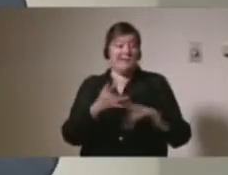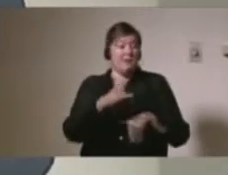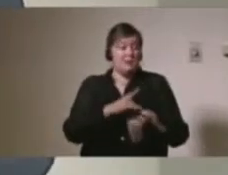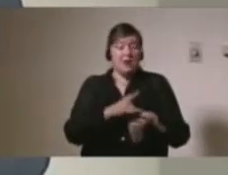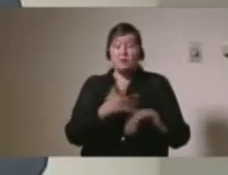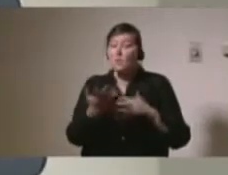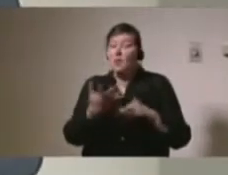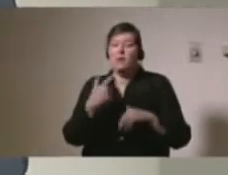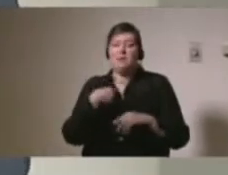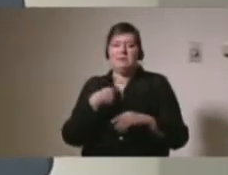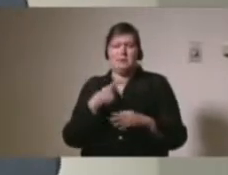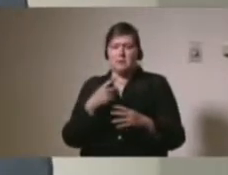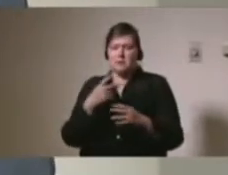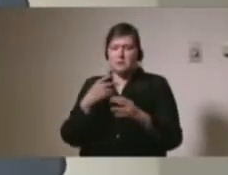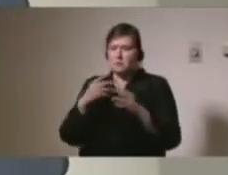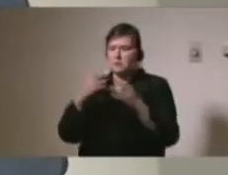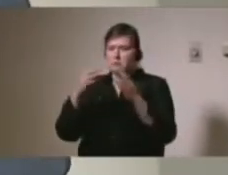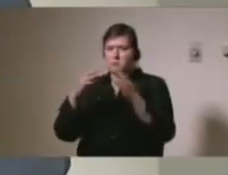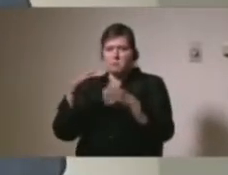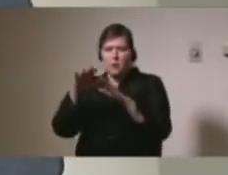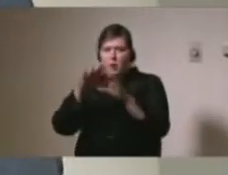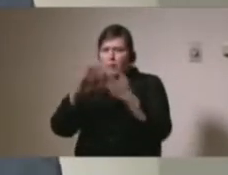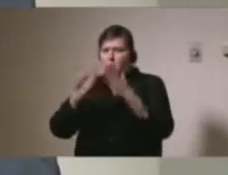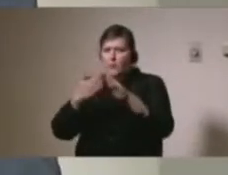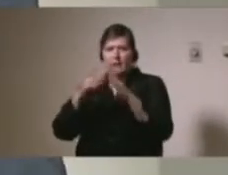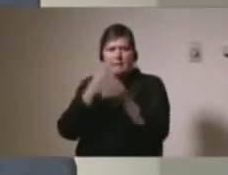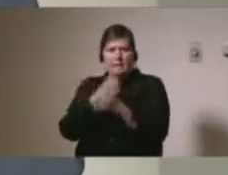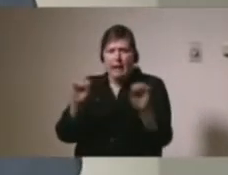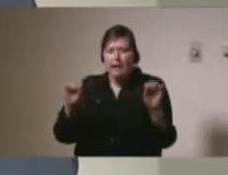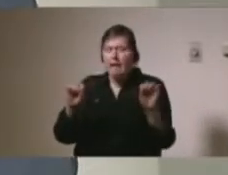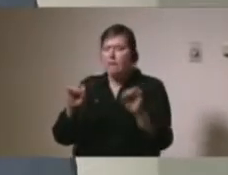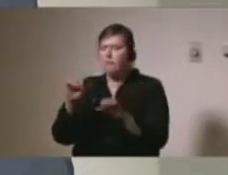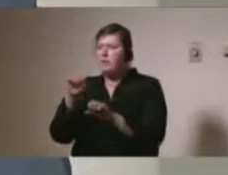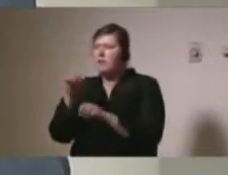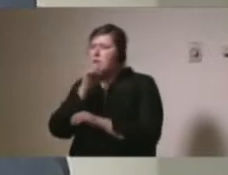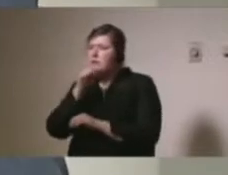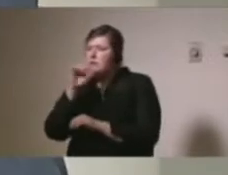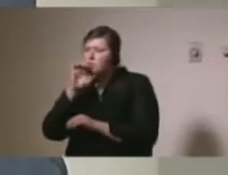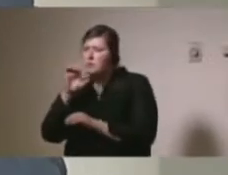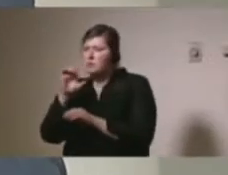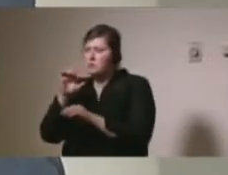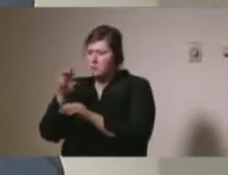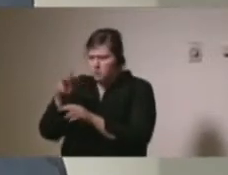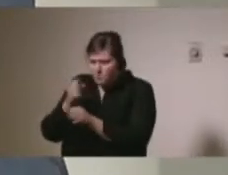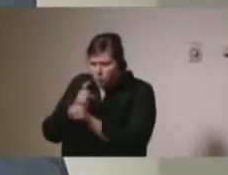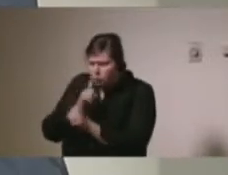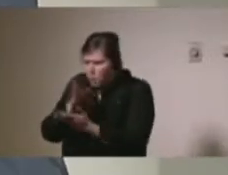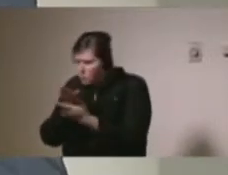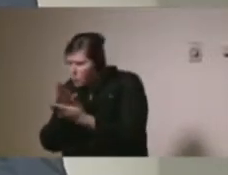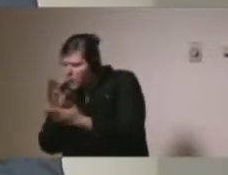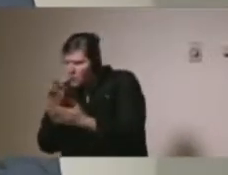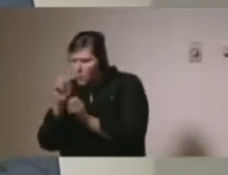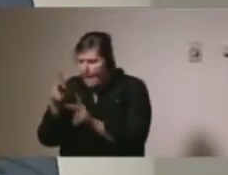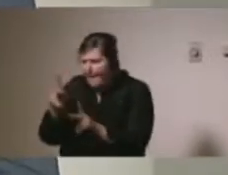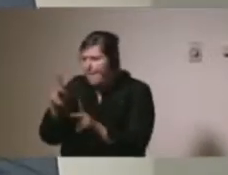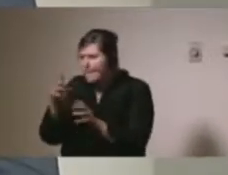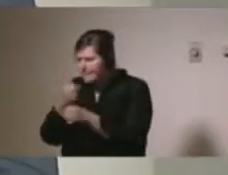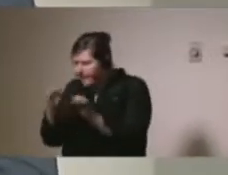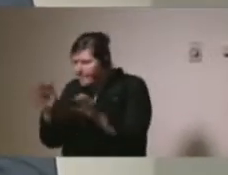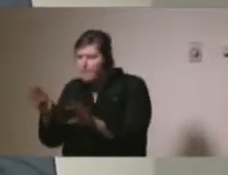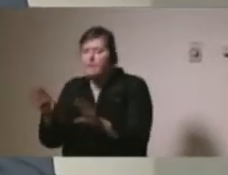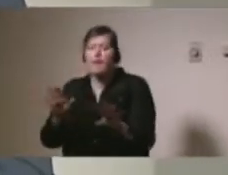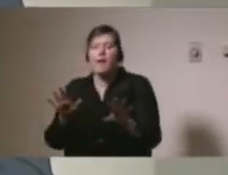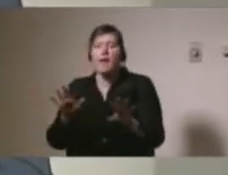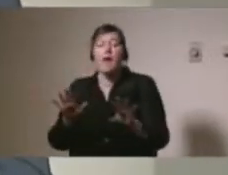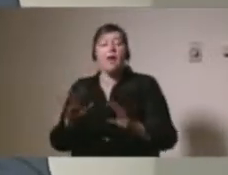looking after seniors and so forth. So there's really a connection with the public. And we're seeing that with the